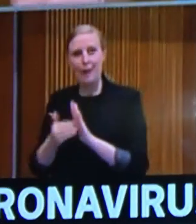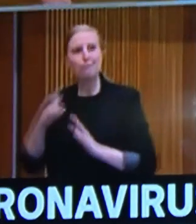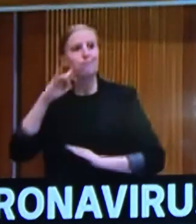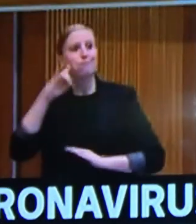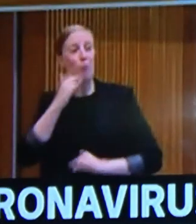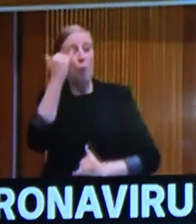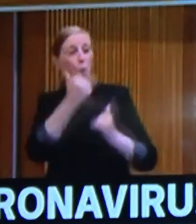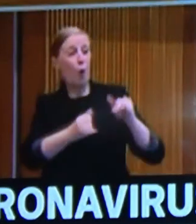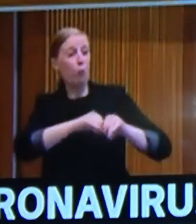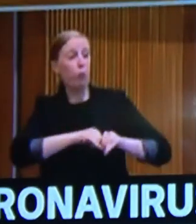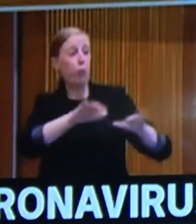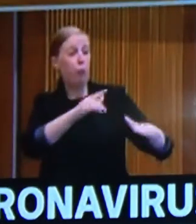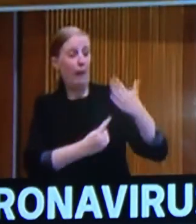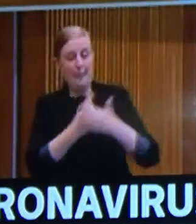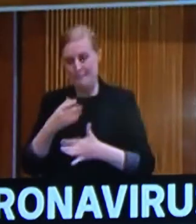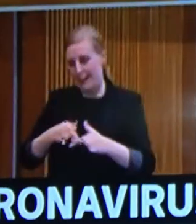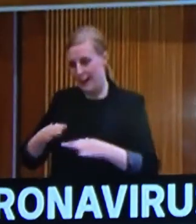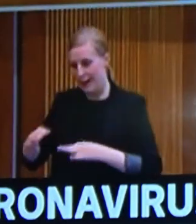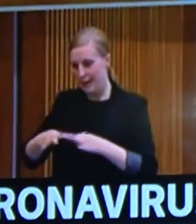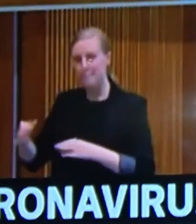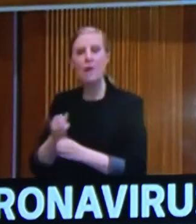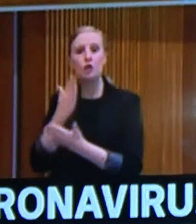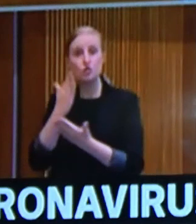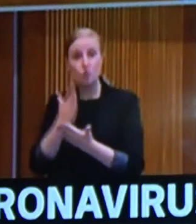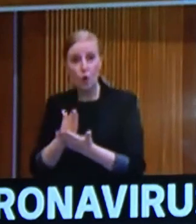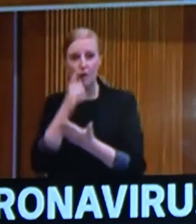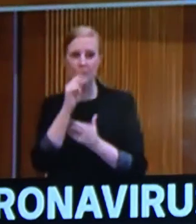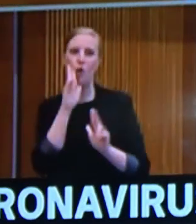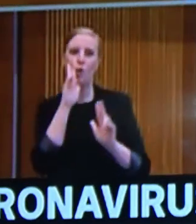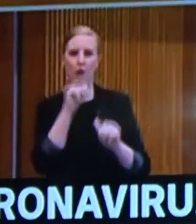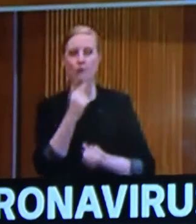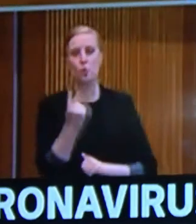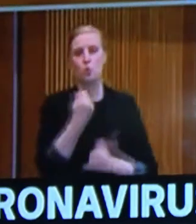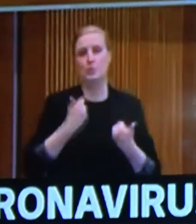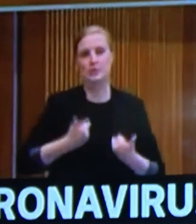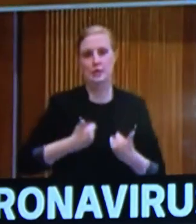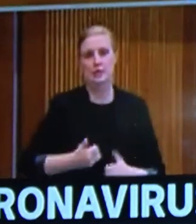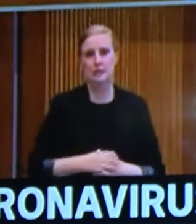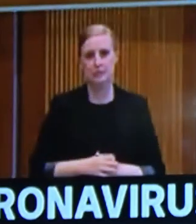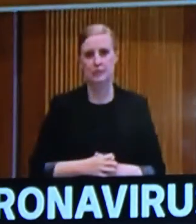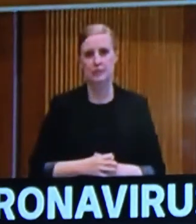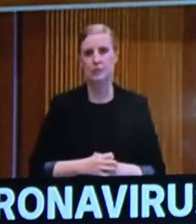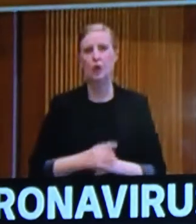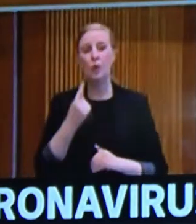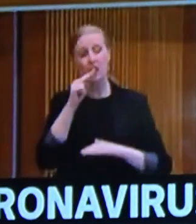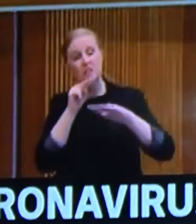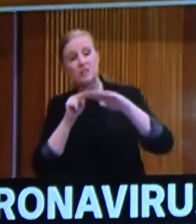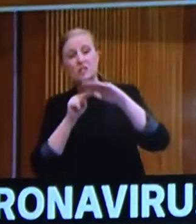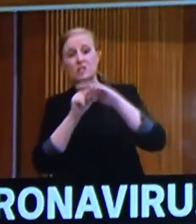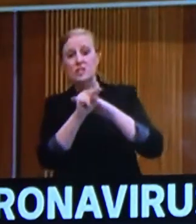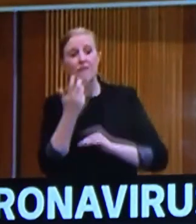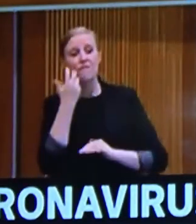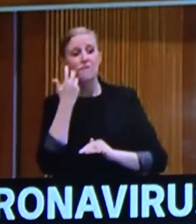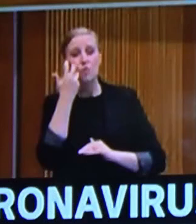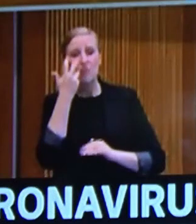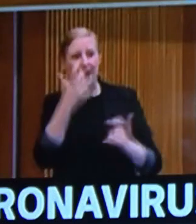case. What we're seeing are signs that we will be far better off. In terms of modelling, we are working